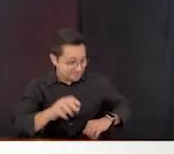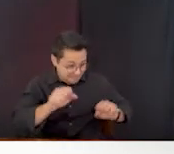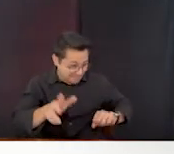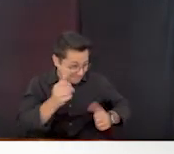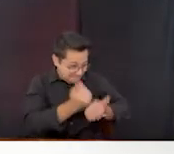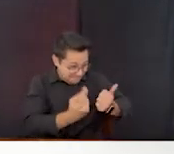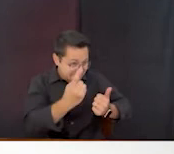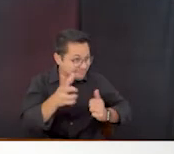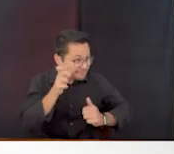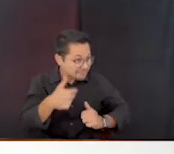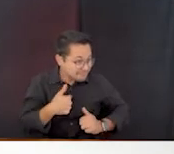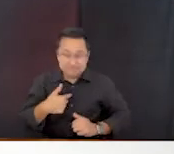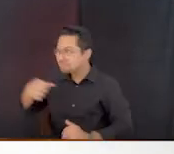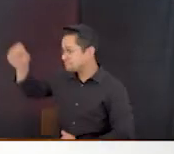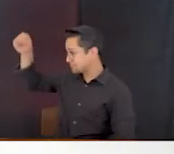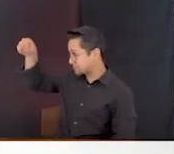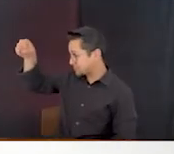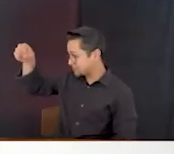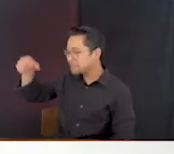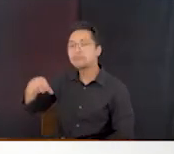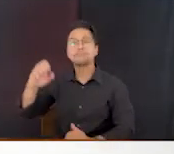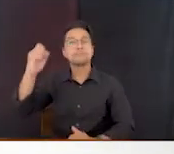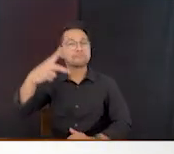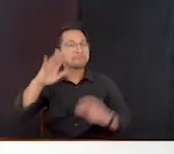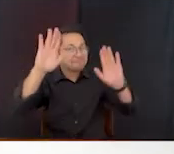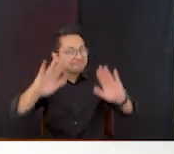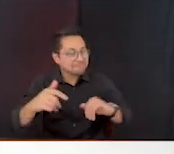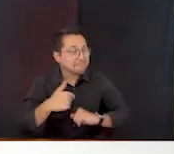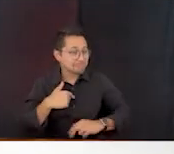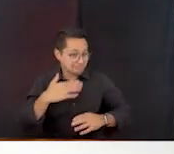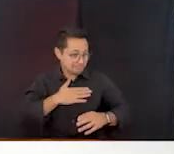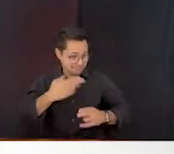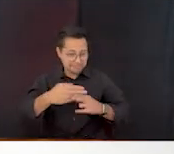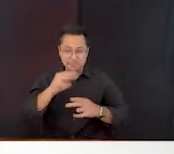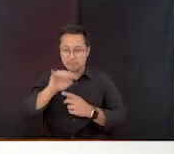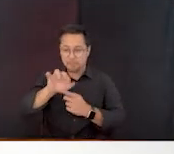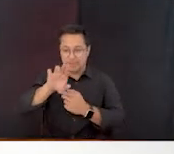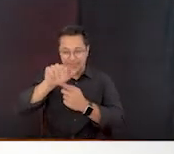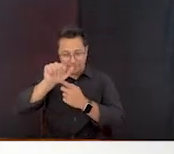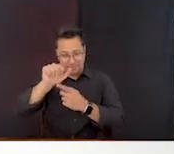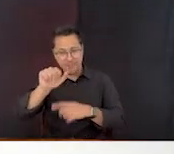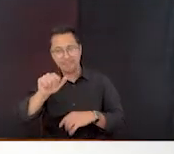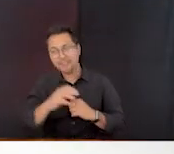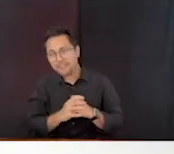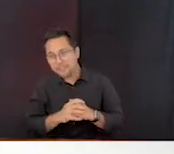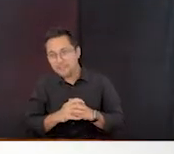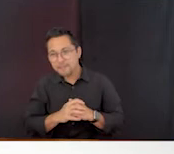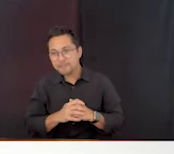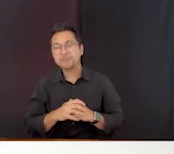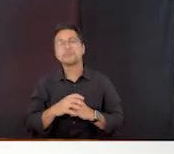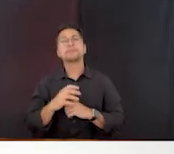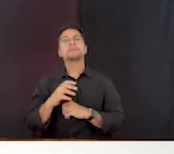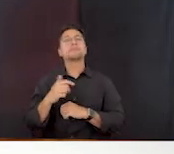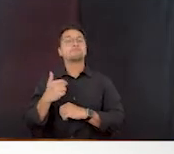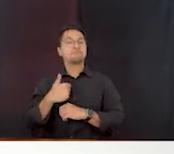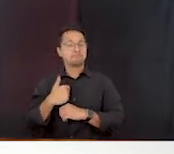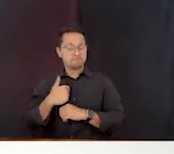All right, now we have a virtual presenter, so we're going to try and have Mira speak through the tablet, through the